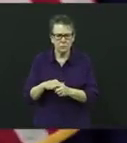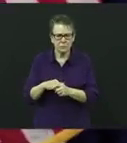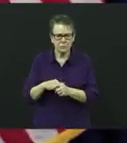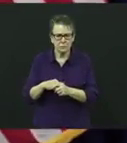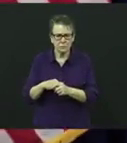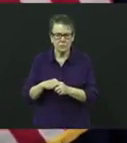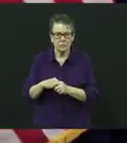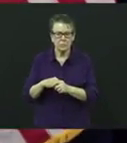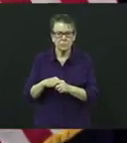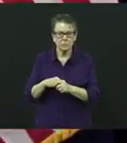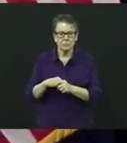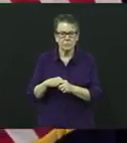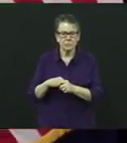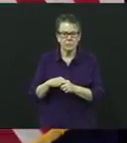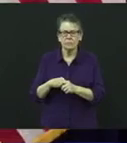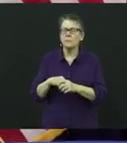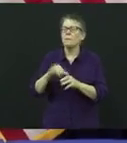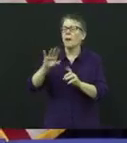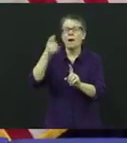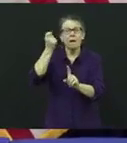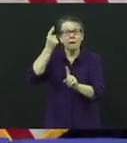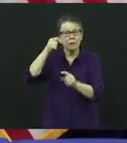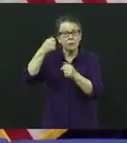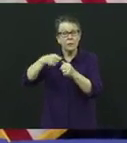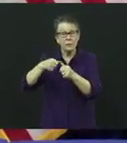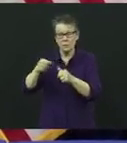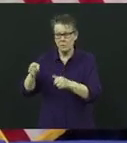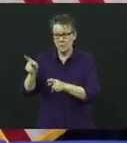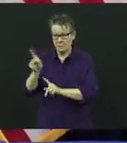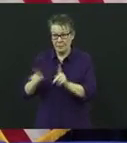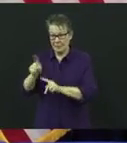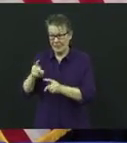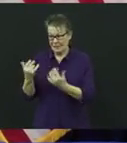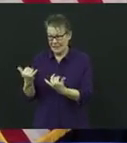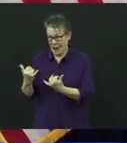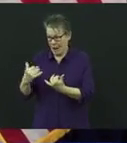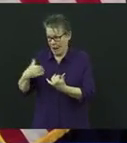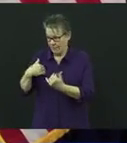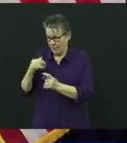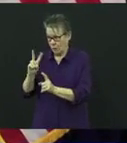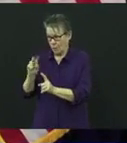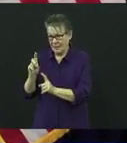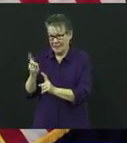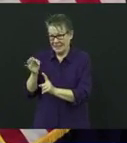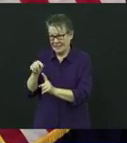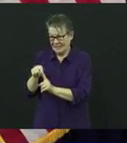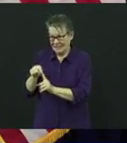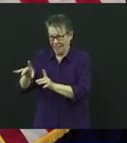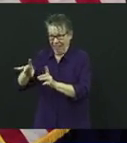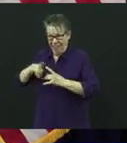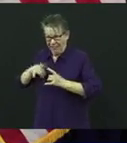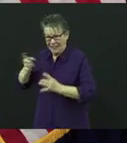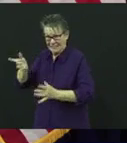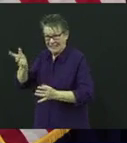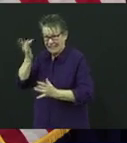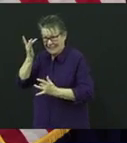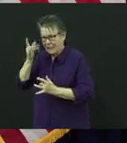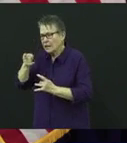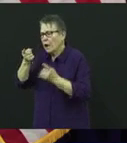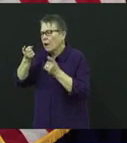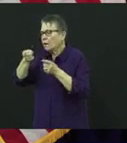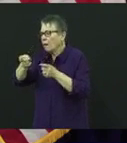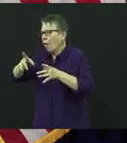aggressive social distancing posture on Saturday. So here we are on Tuesday. I think if you do the math and you just sort of plug 10